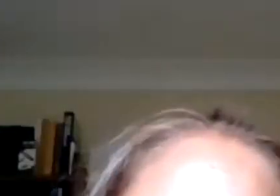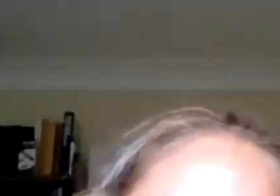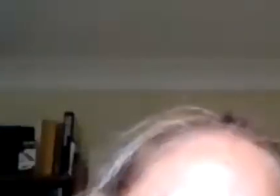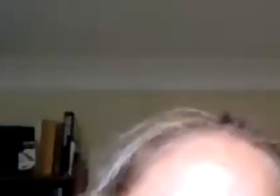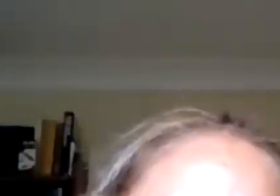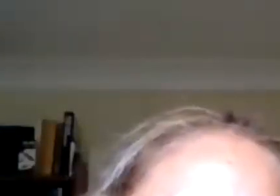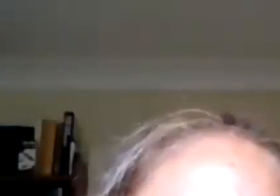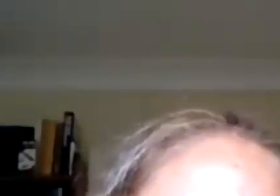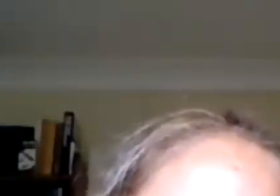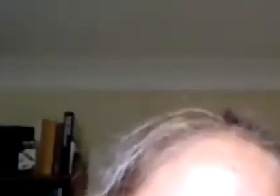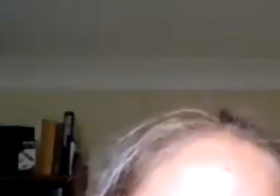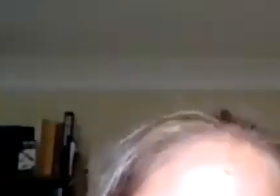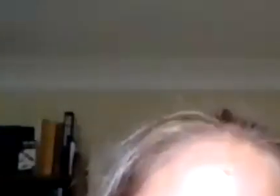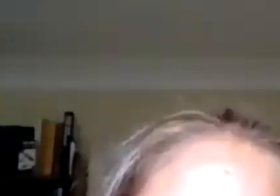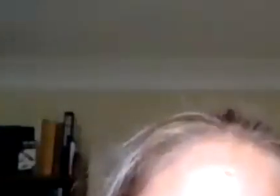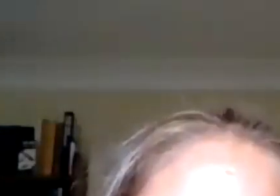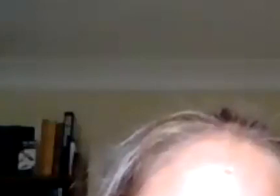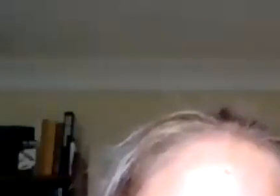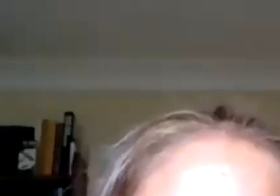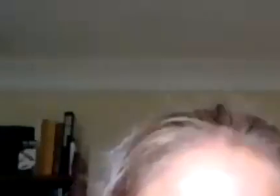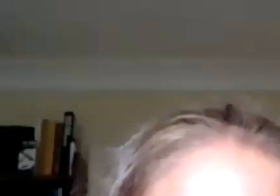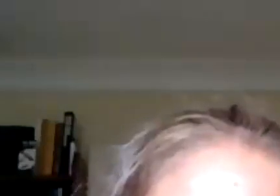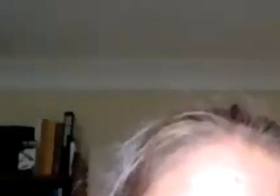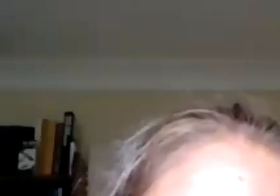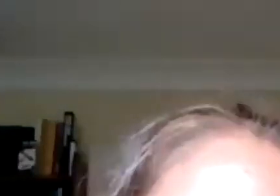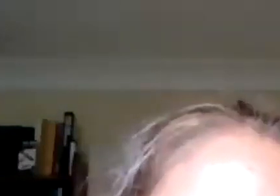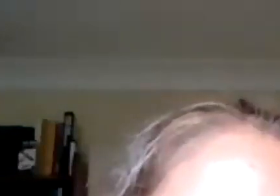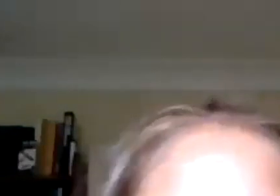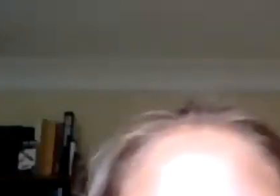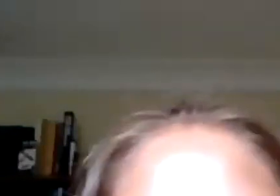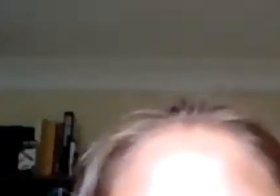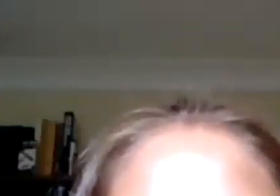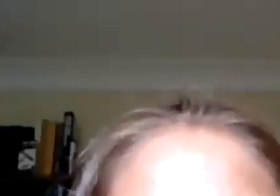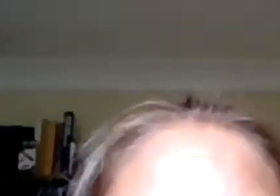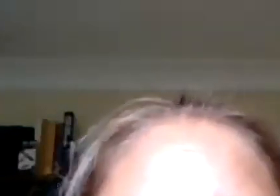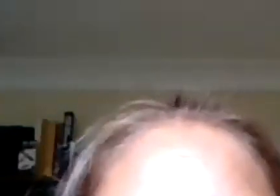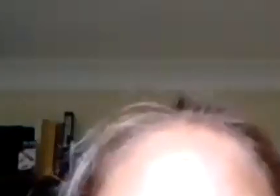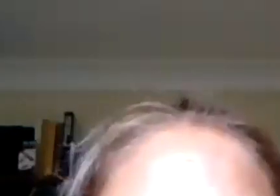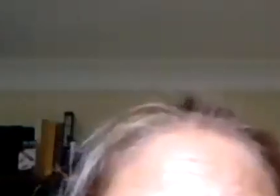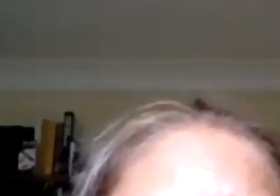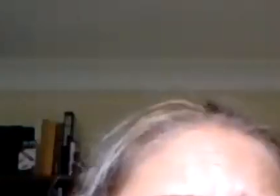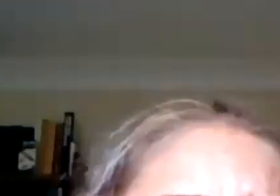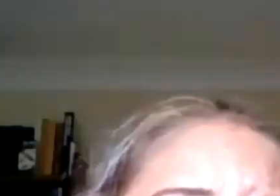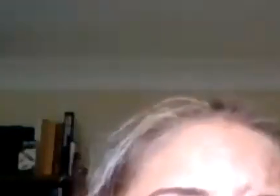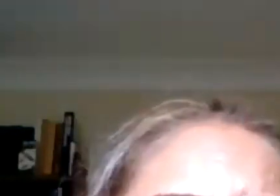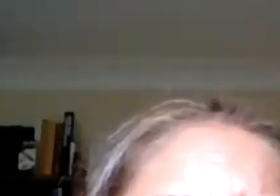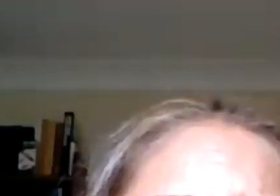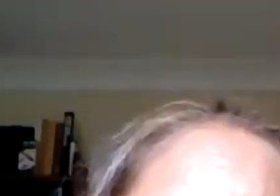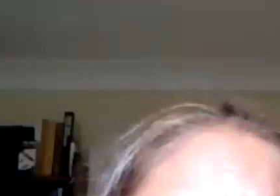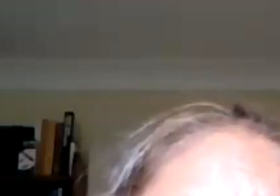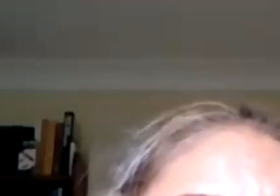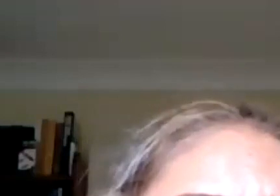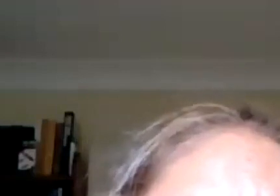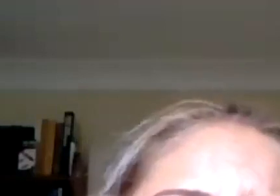of time, so I won't cover everything on behalf of my families, but I can't speak for anybody